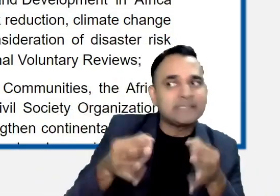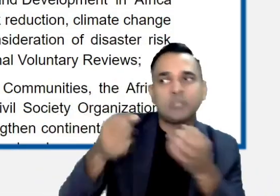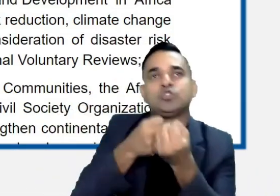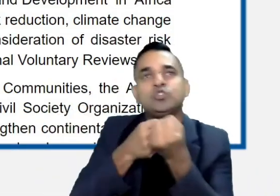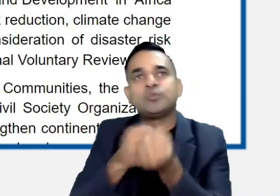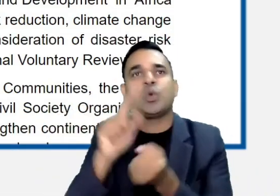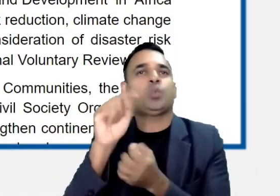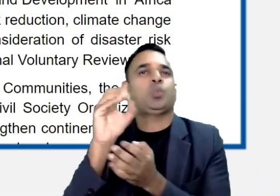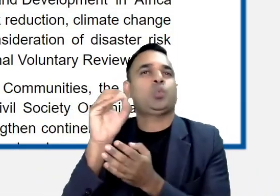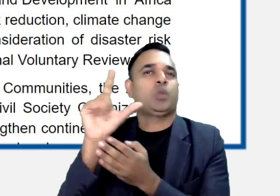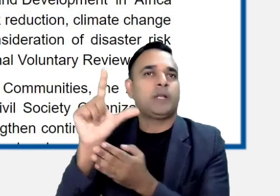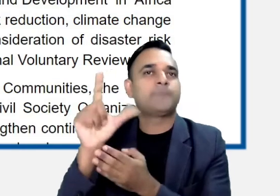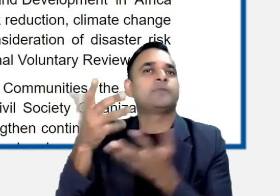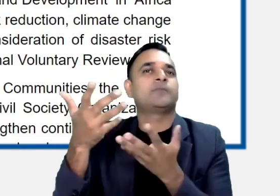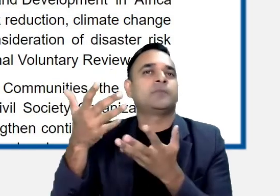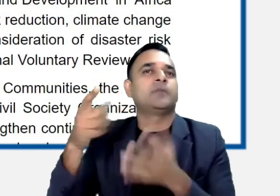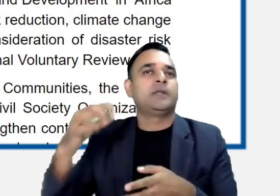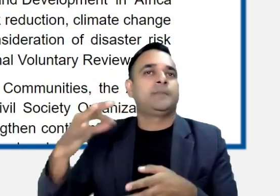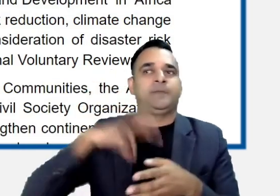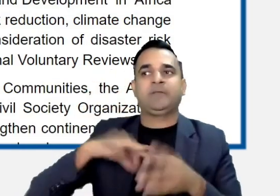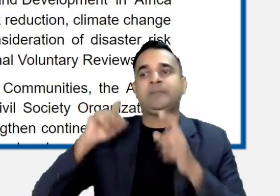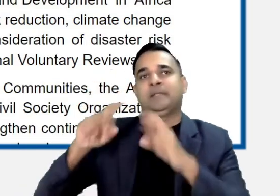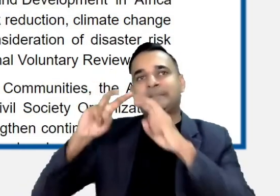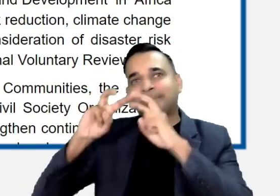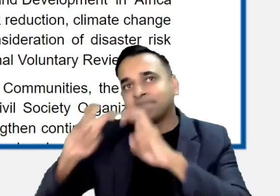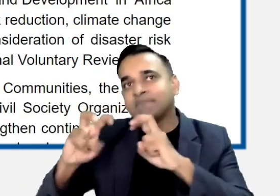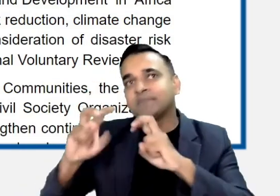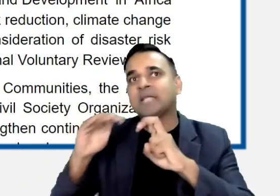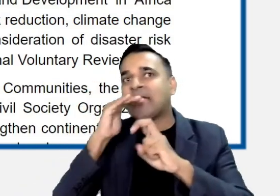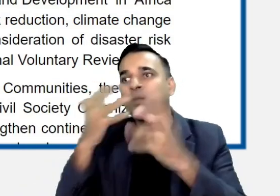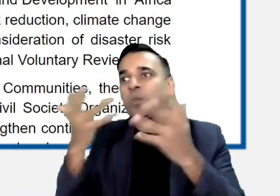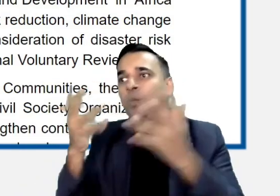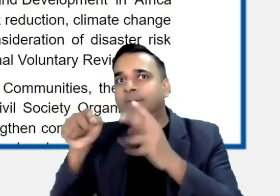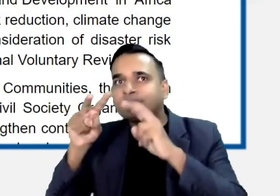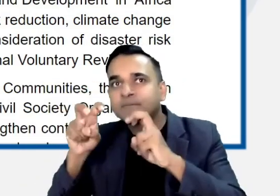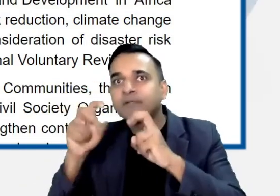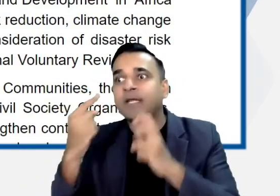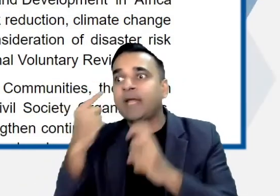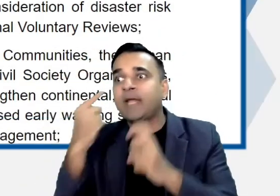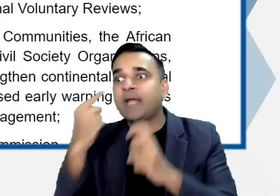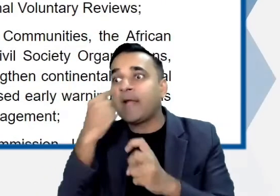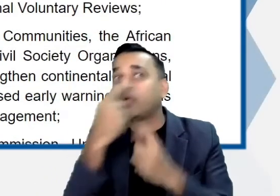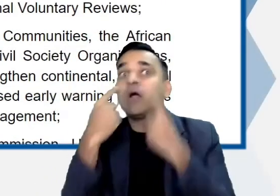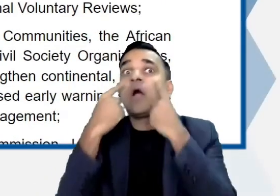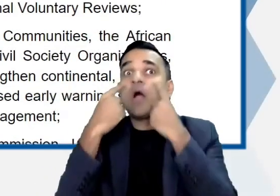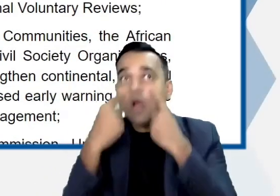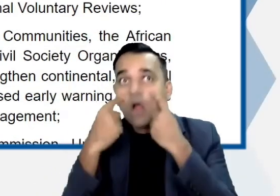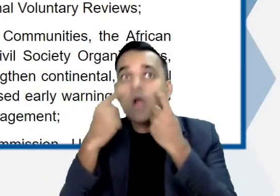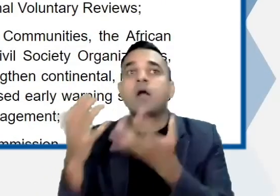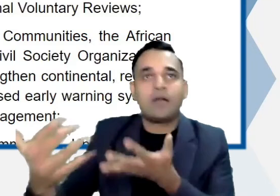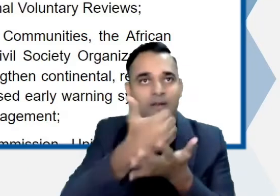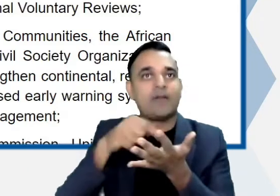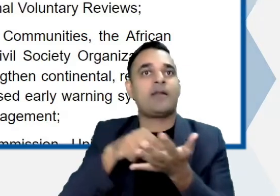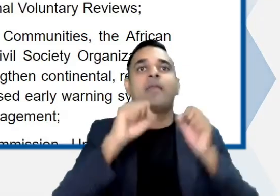development. 23, further urge member states and regional economic communities to actively participate in